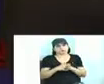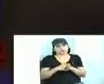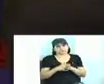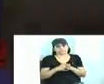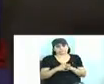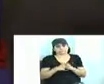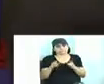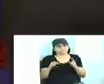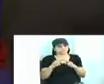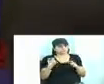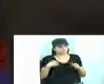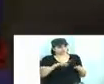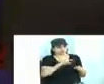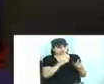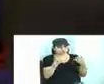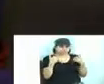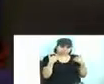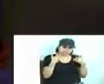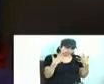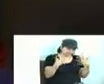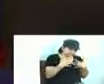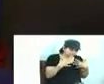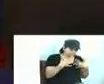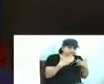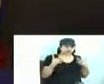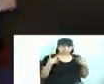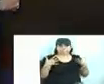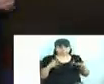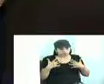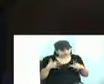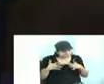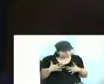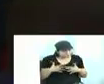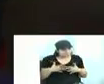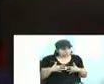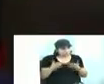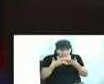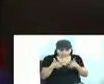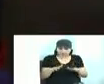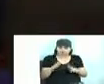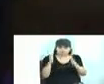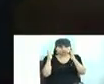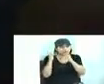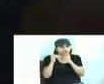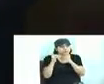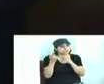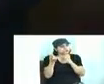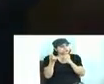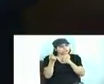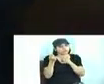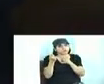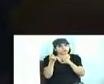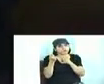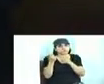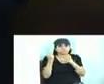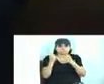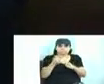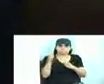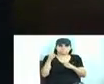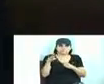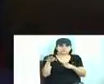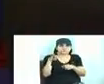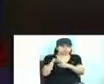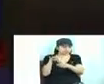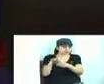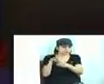when we have fear and when we have anxiety, we lose hope. And what do? We turn to the biggest strong man, and I don't know, we elect him to some